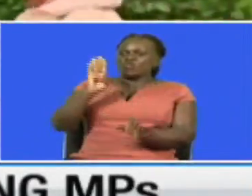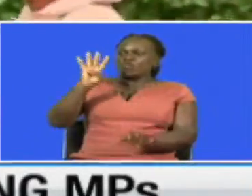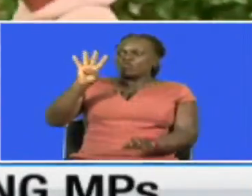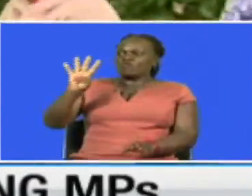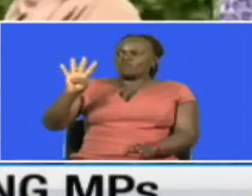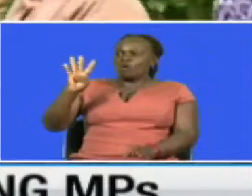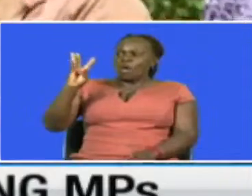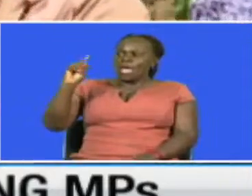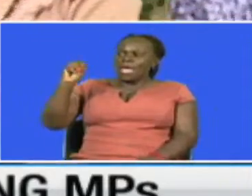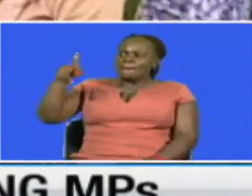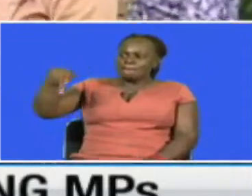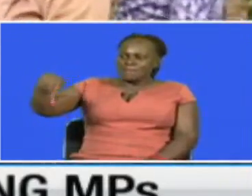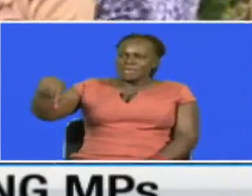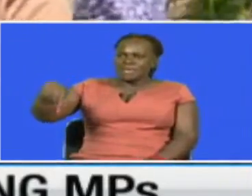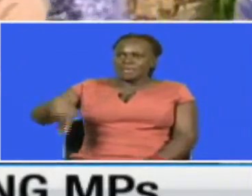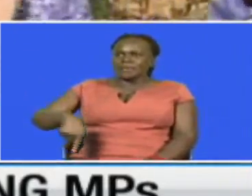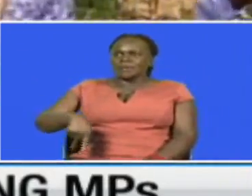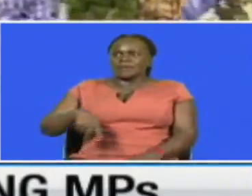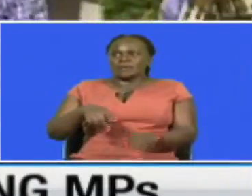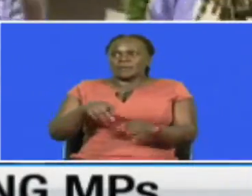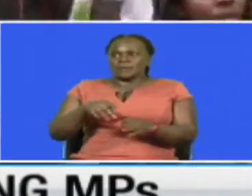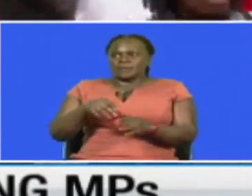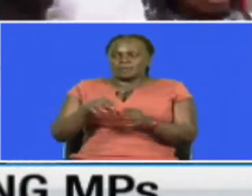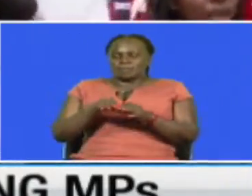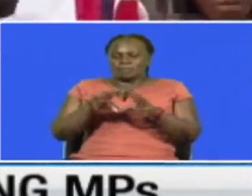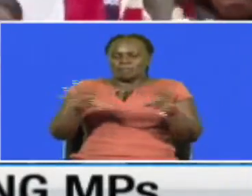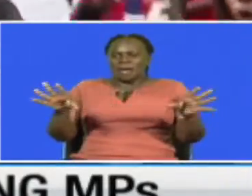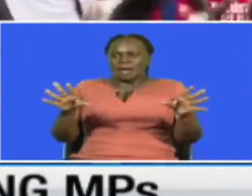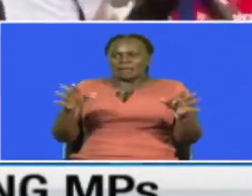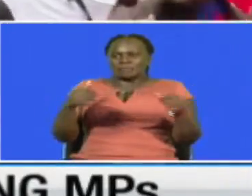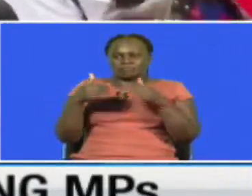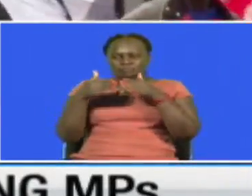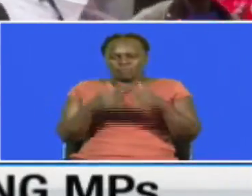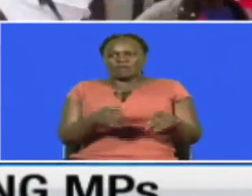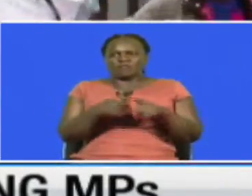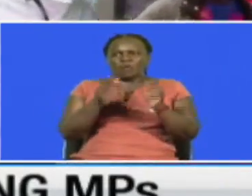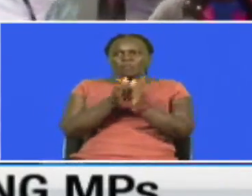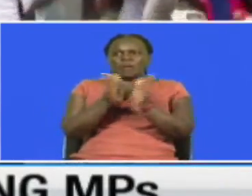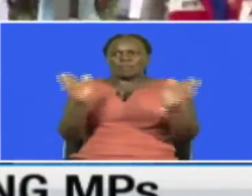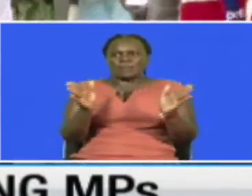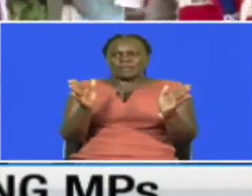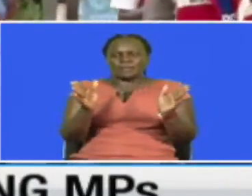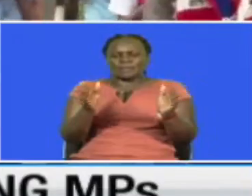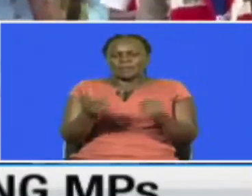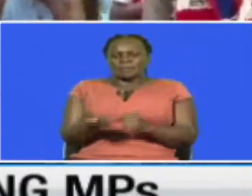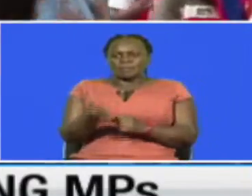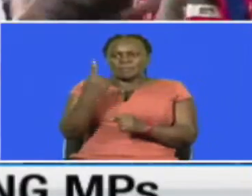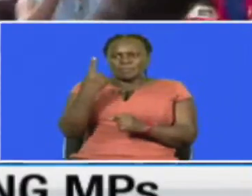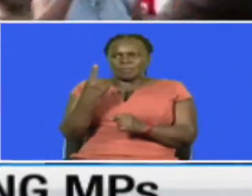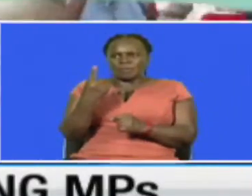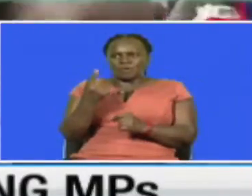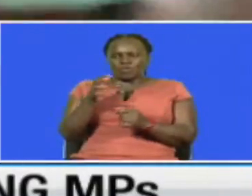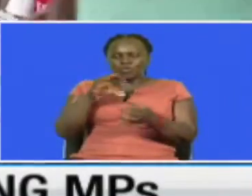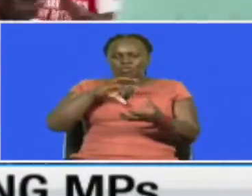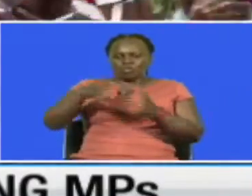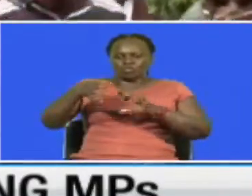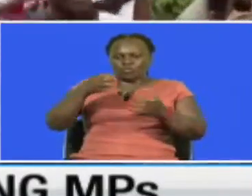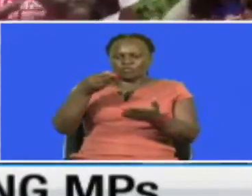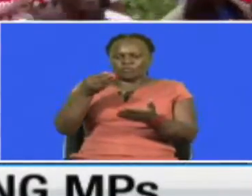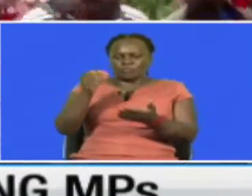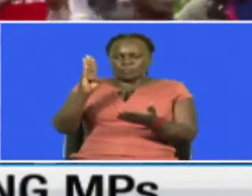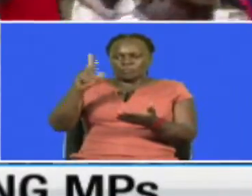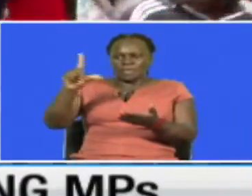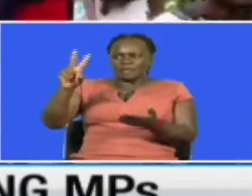of parliament. A culmination of widespread sense of betrayal from citizens, sparked by the passage of controversial Finance